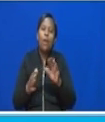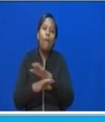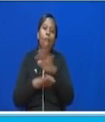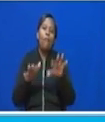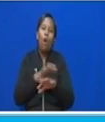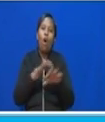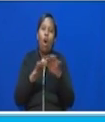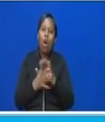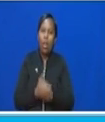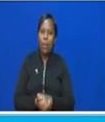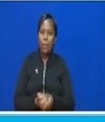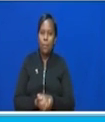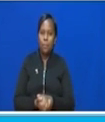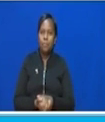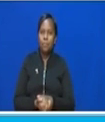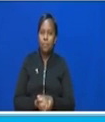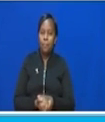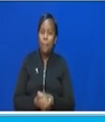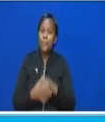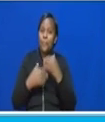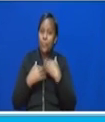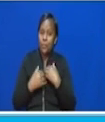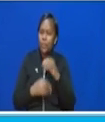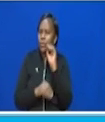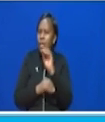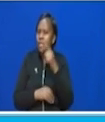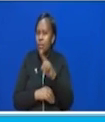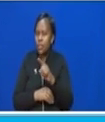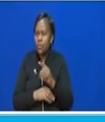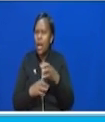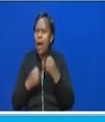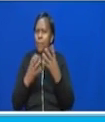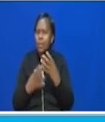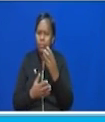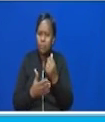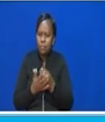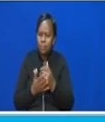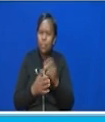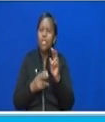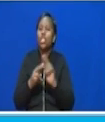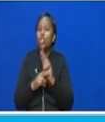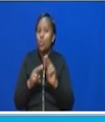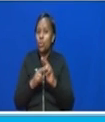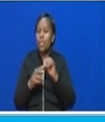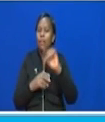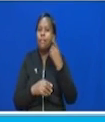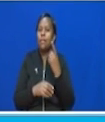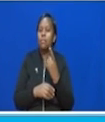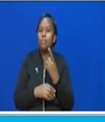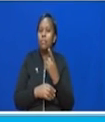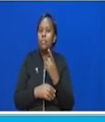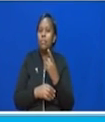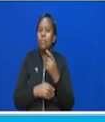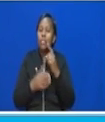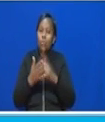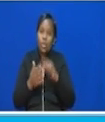pay in total? So we have to ask ourselves, how much did this person spend in the first place? And that is